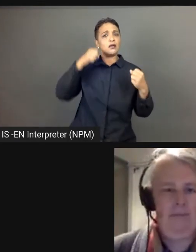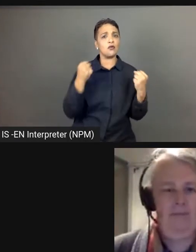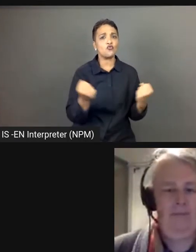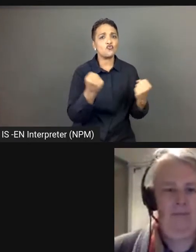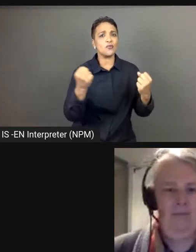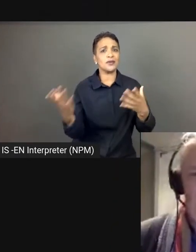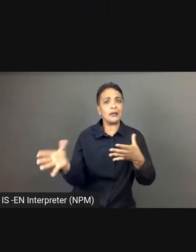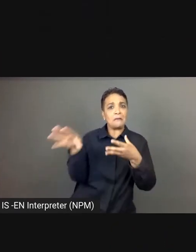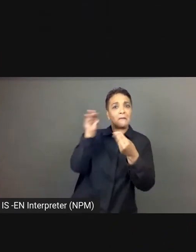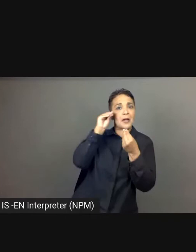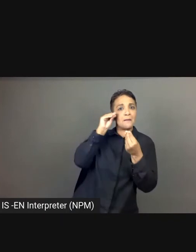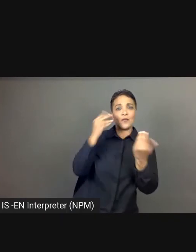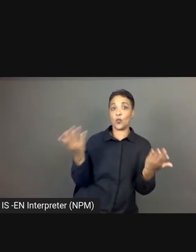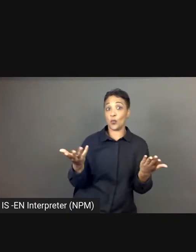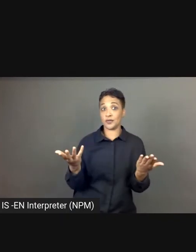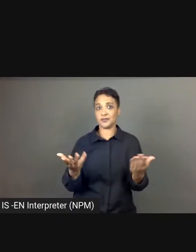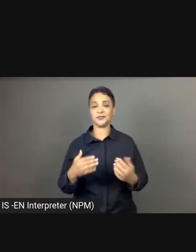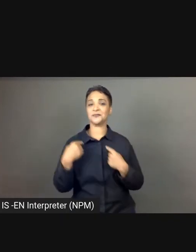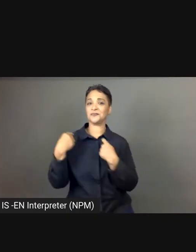you, Emily.